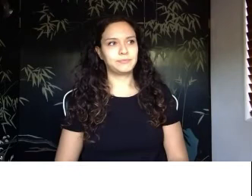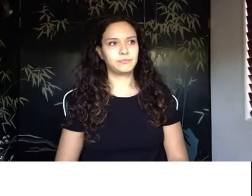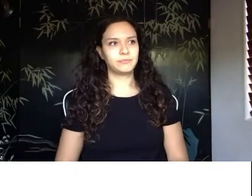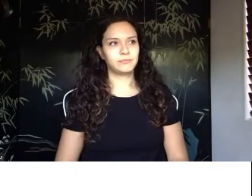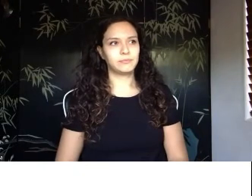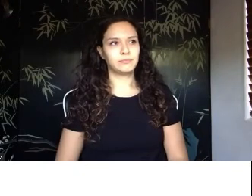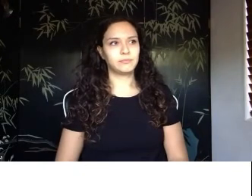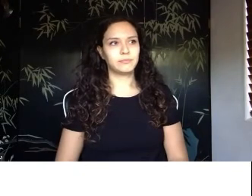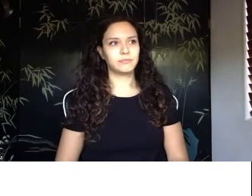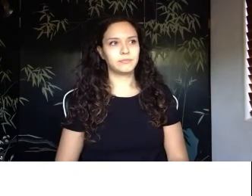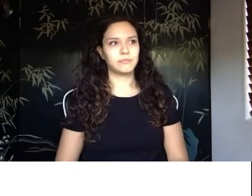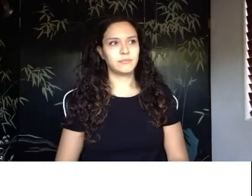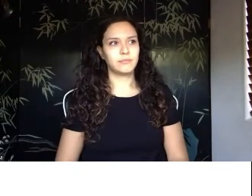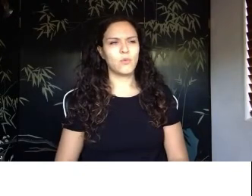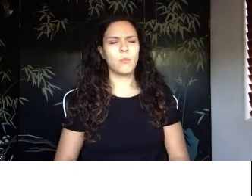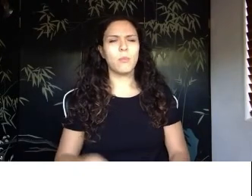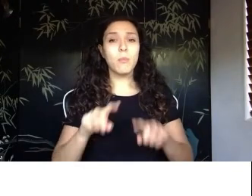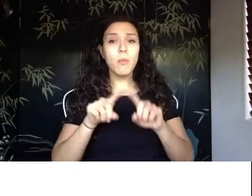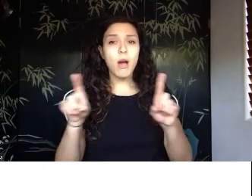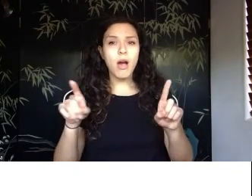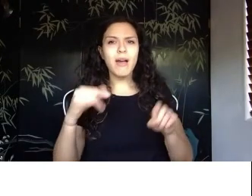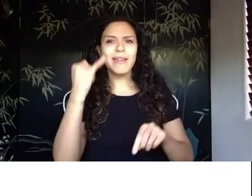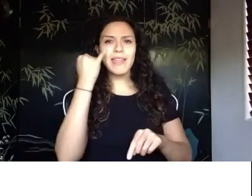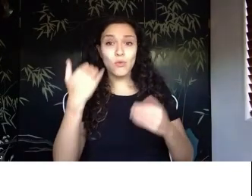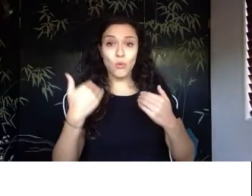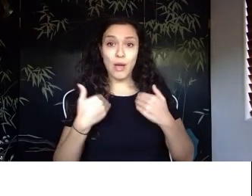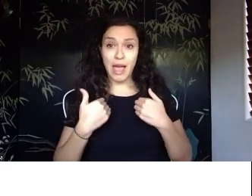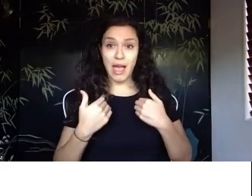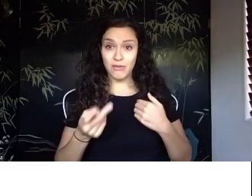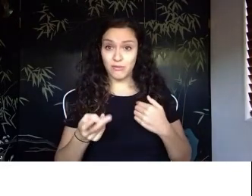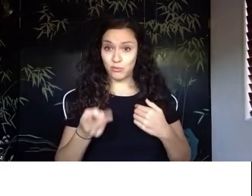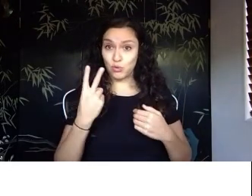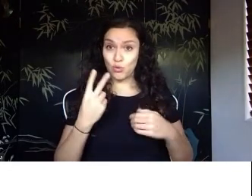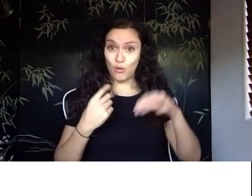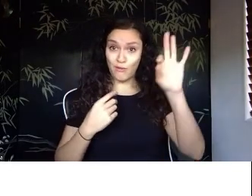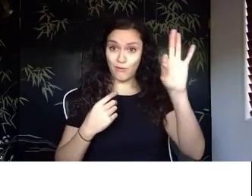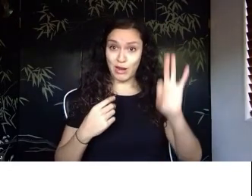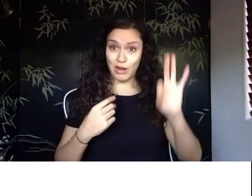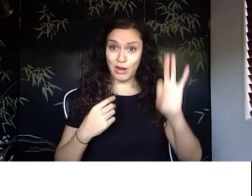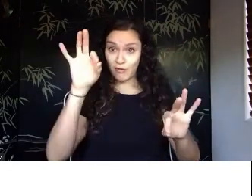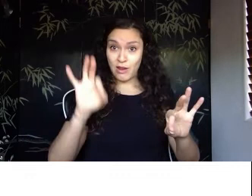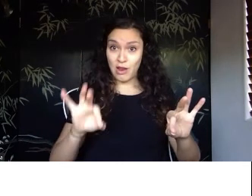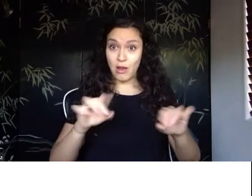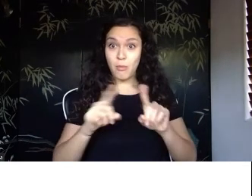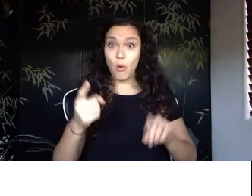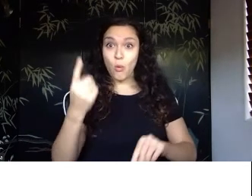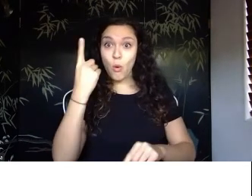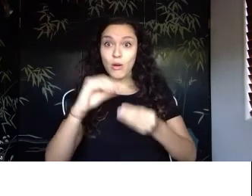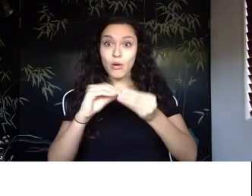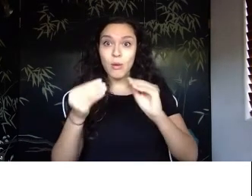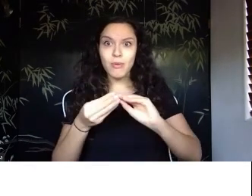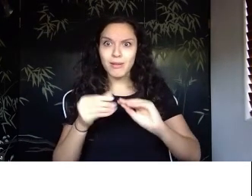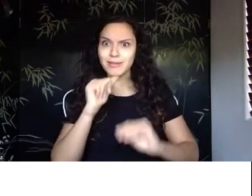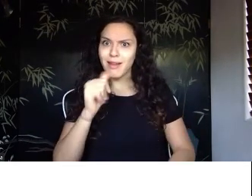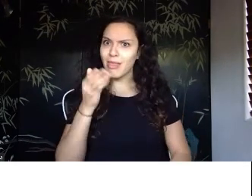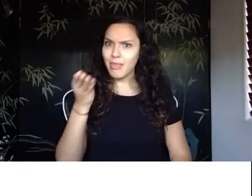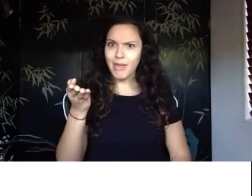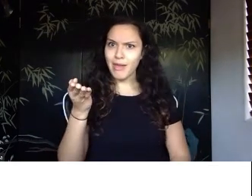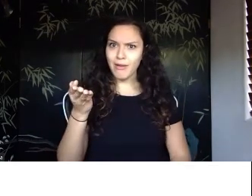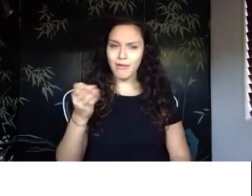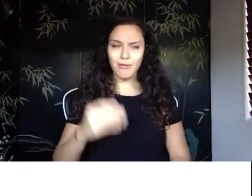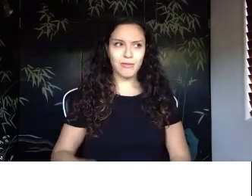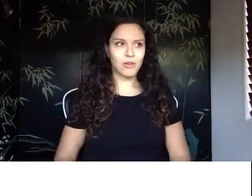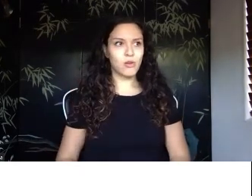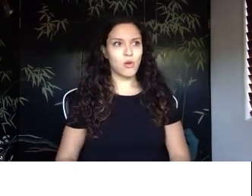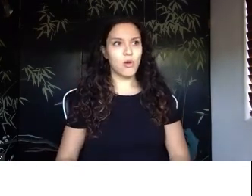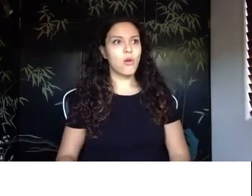but what if I need you to find out if two ratios are proportional and there is a missing value? For example, what if